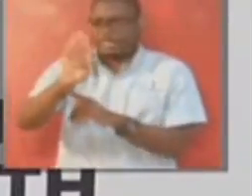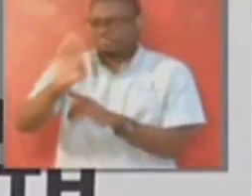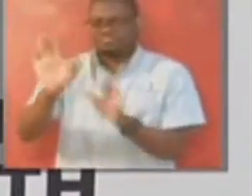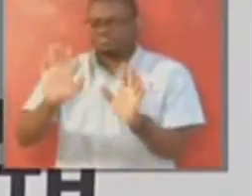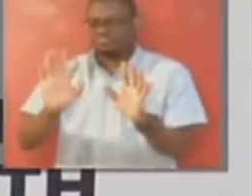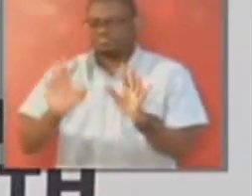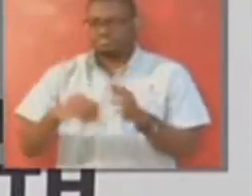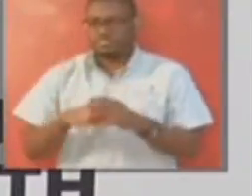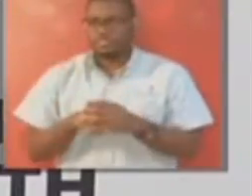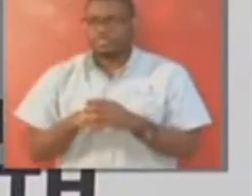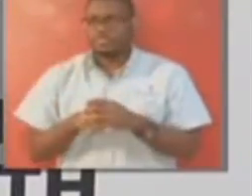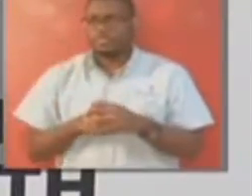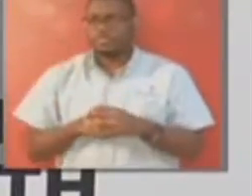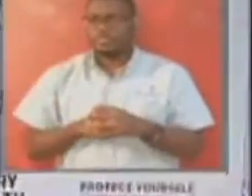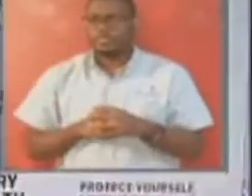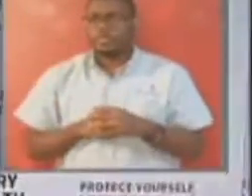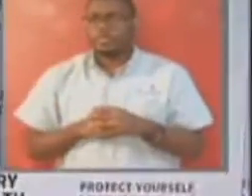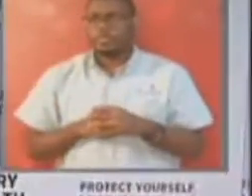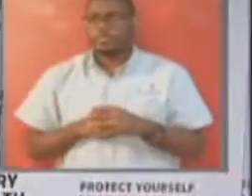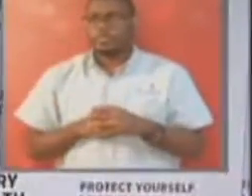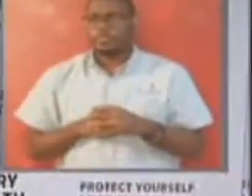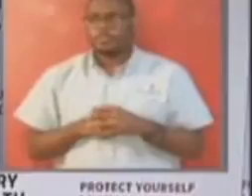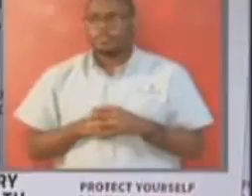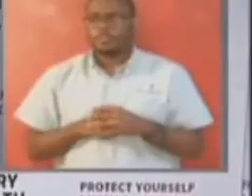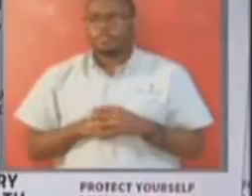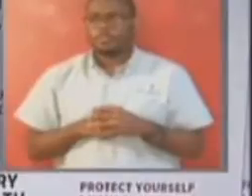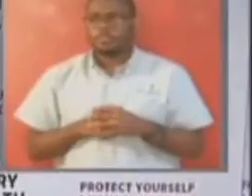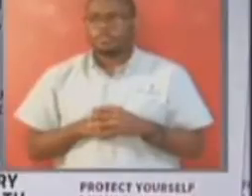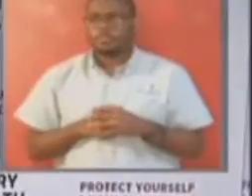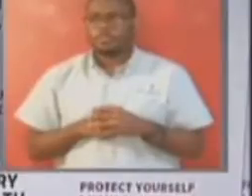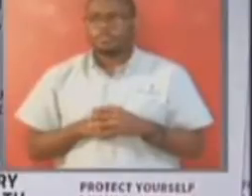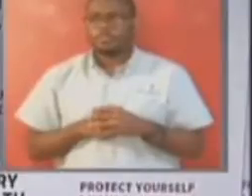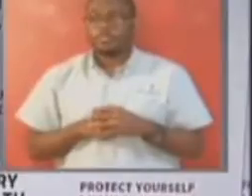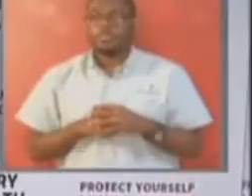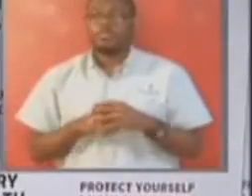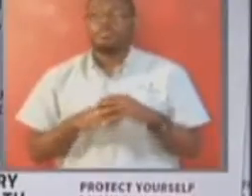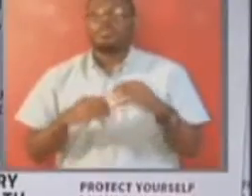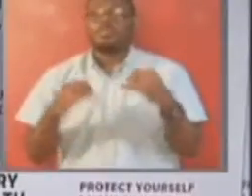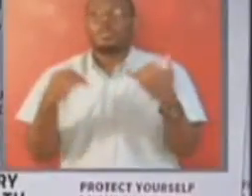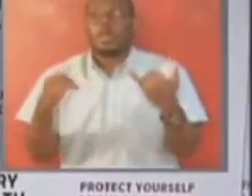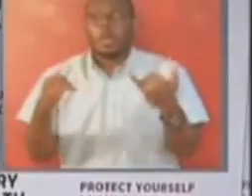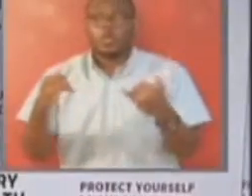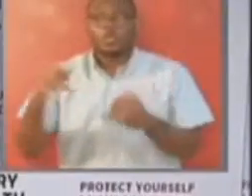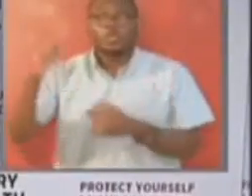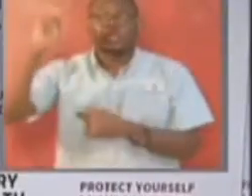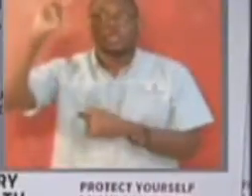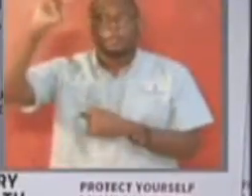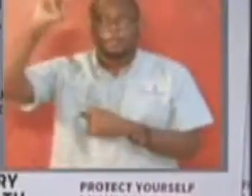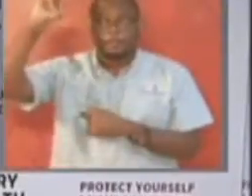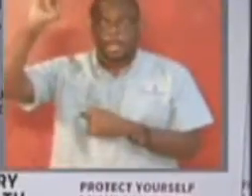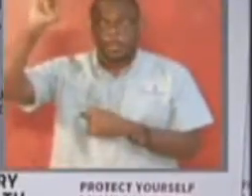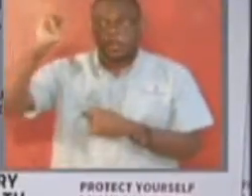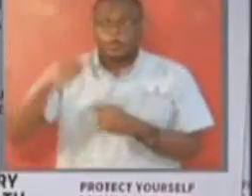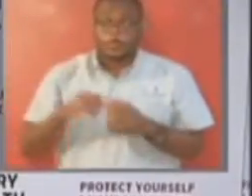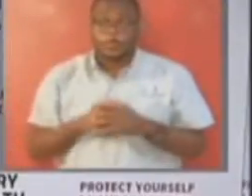from CORA. Thank you. And we go now to Tobago, Channel 5, please.